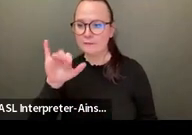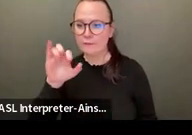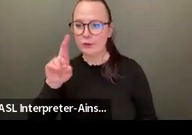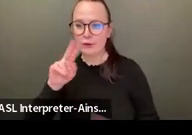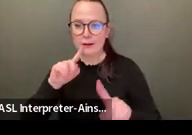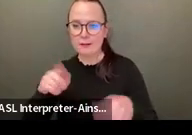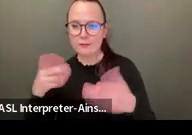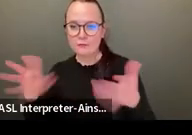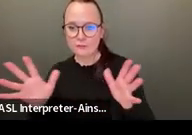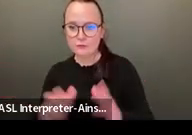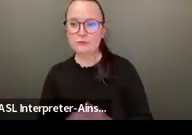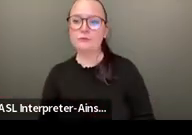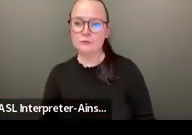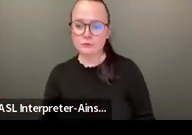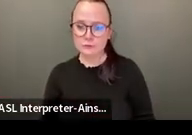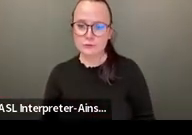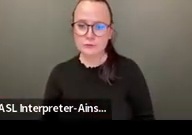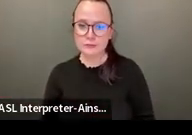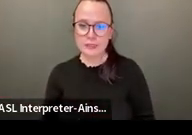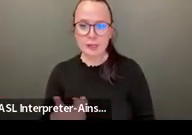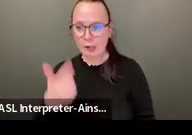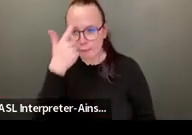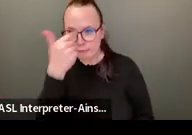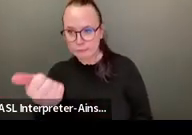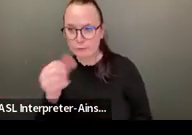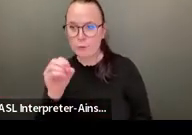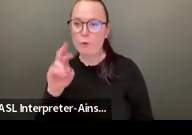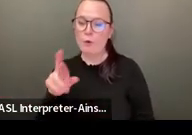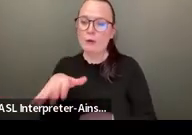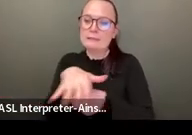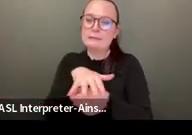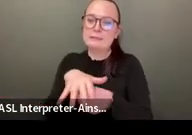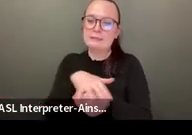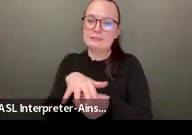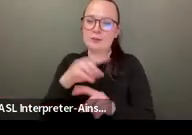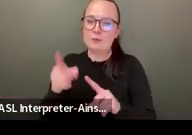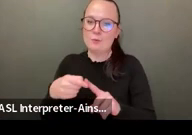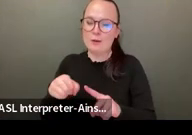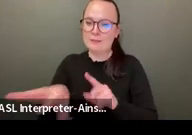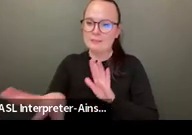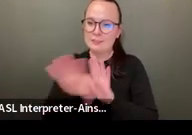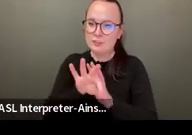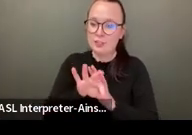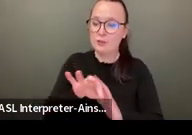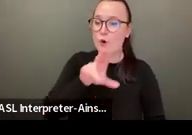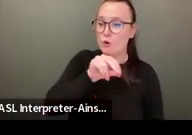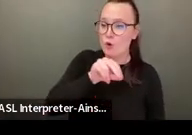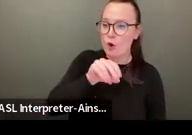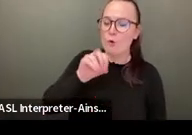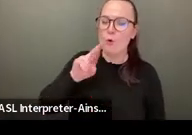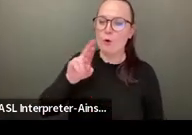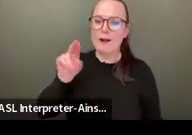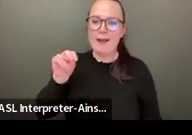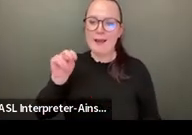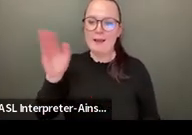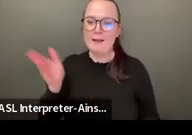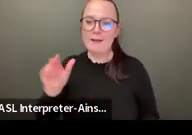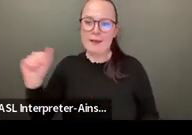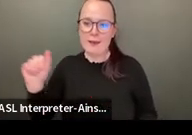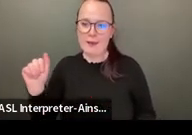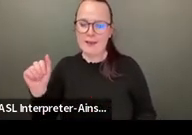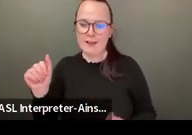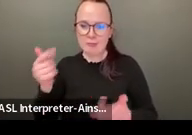that. So it's up to you or your district when you choose no versus NA. That's really a district IEP team